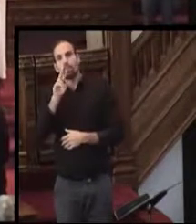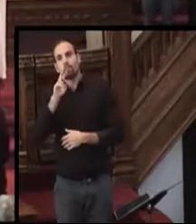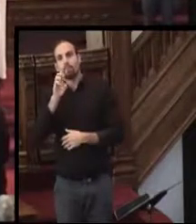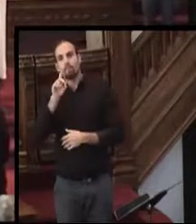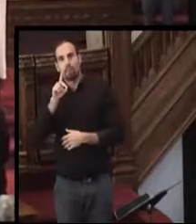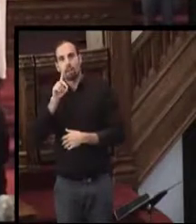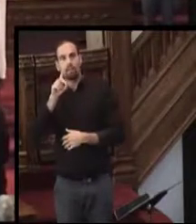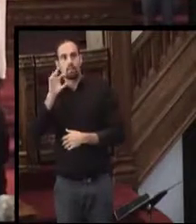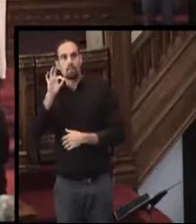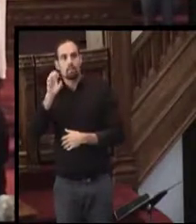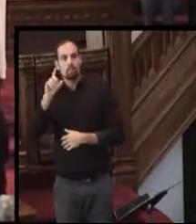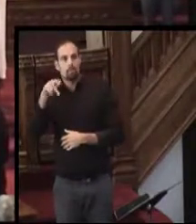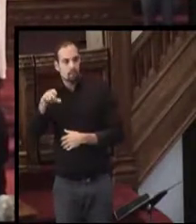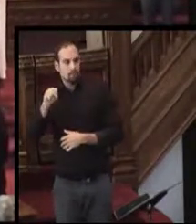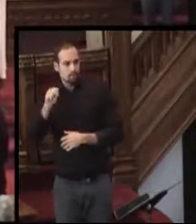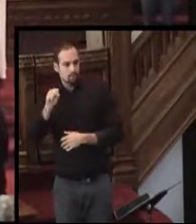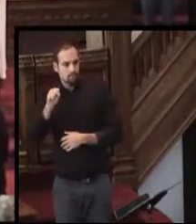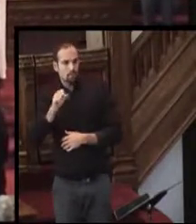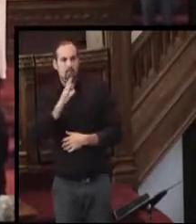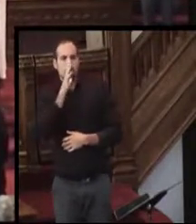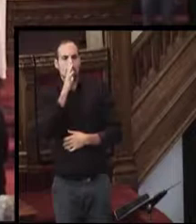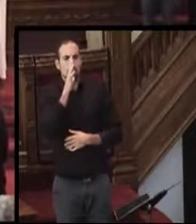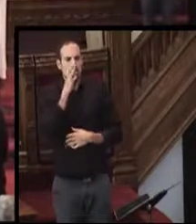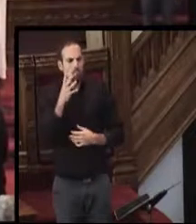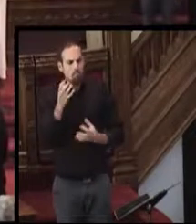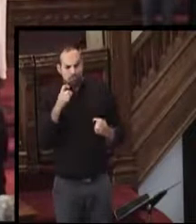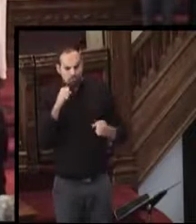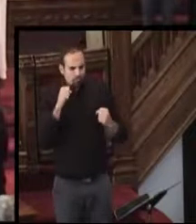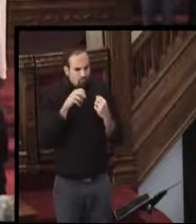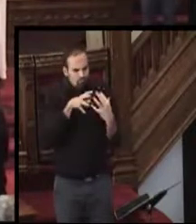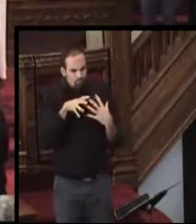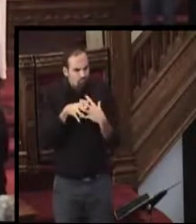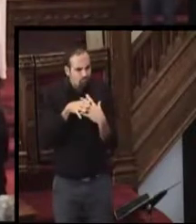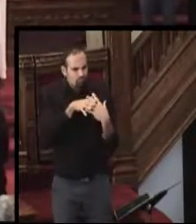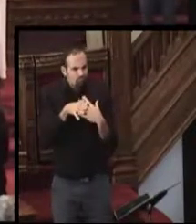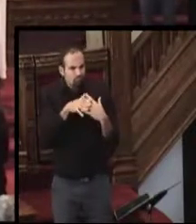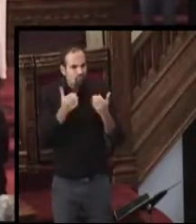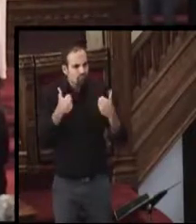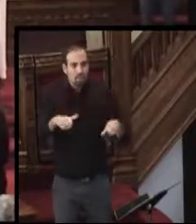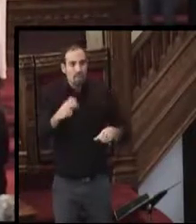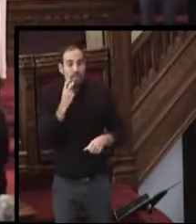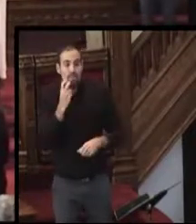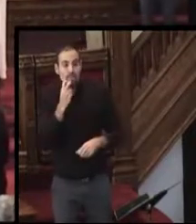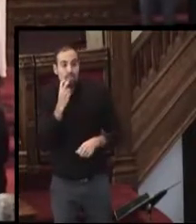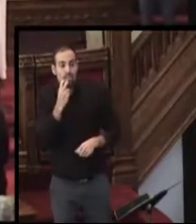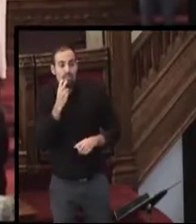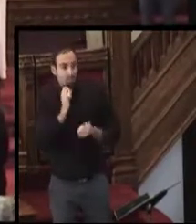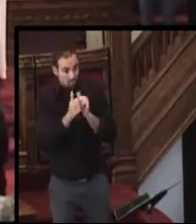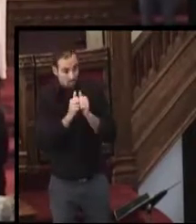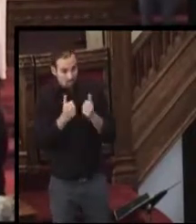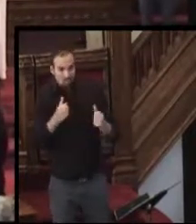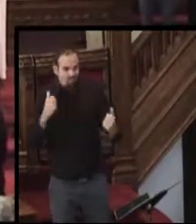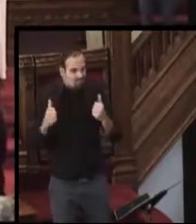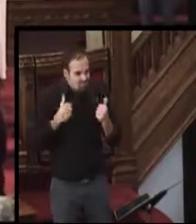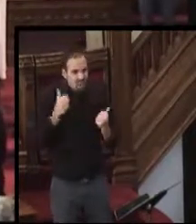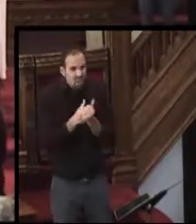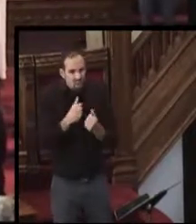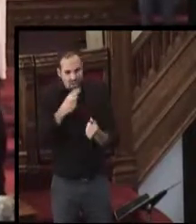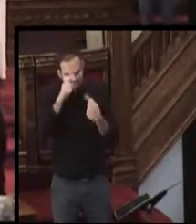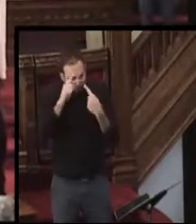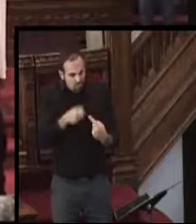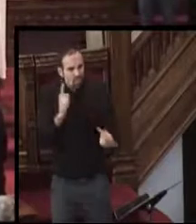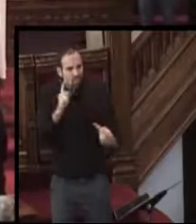tackle referees. She felt that none of her kids ever committed a foul in any sport they ever played in. It was always the referee's fault. And